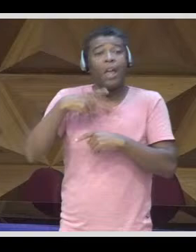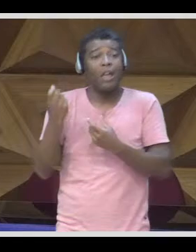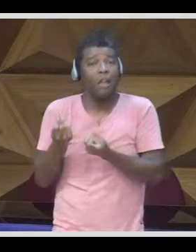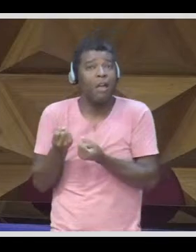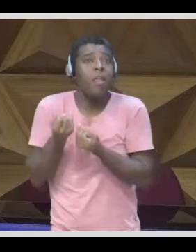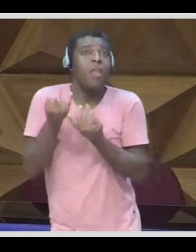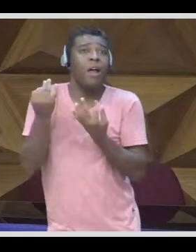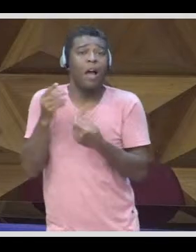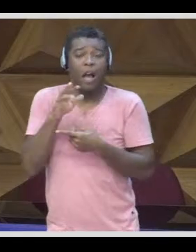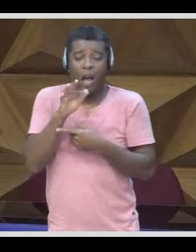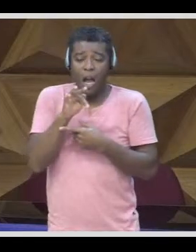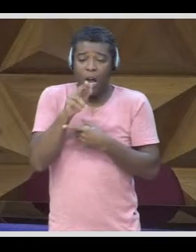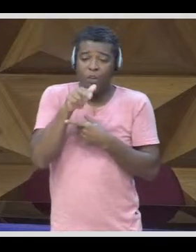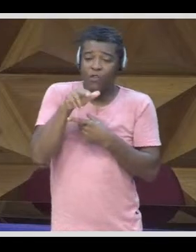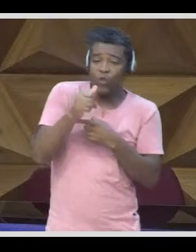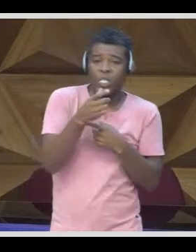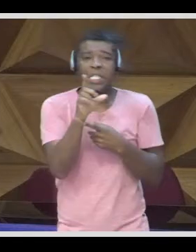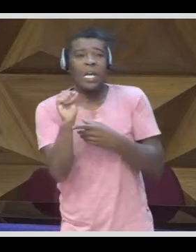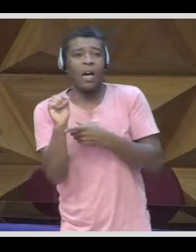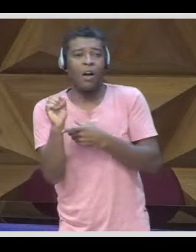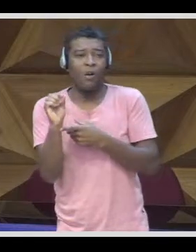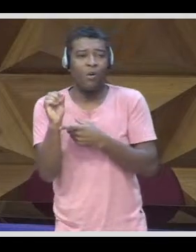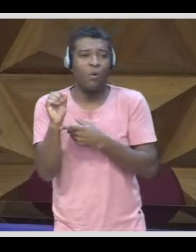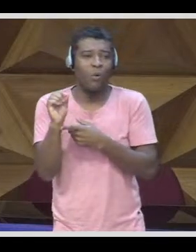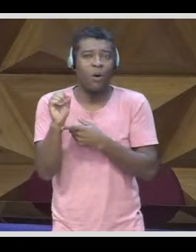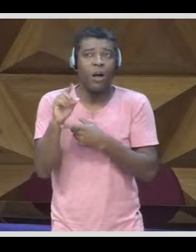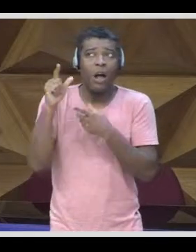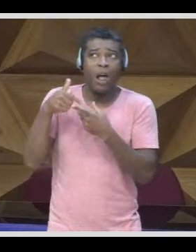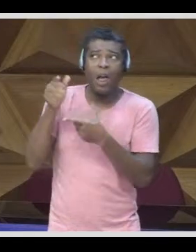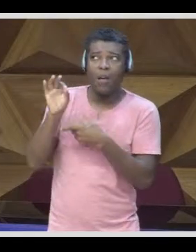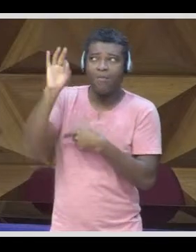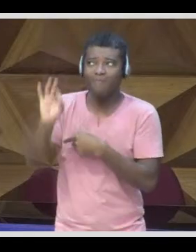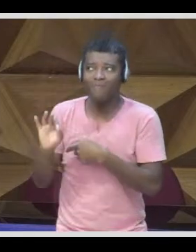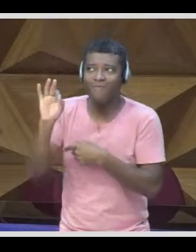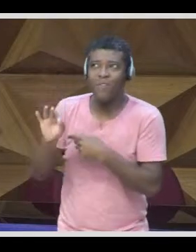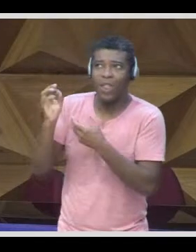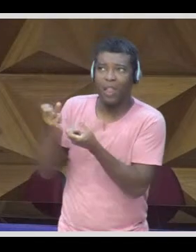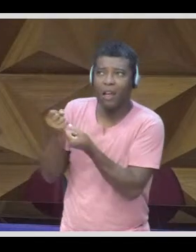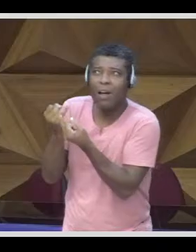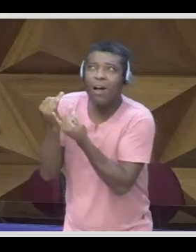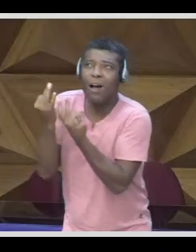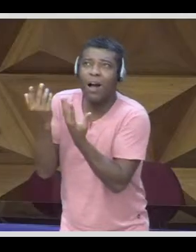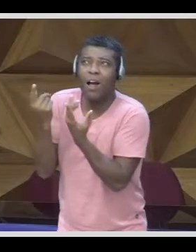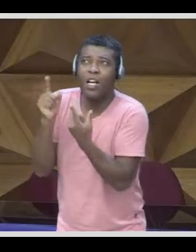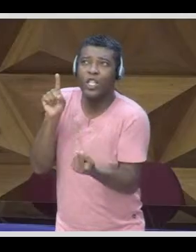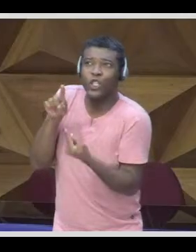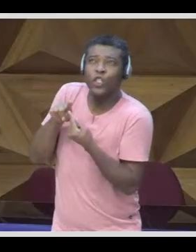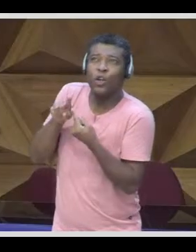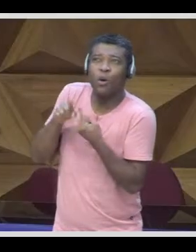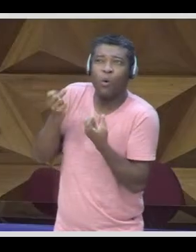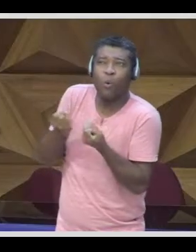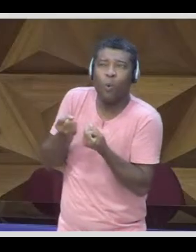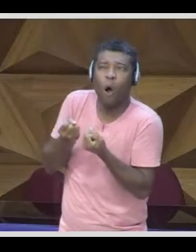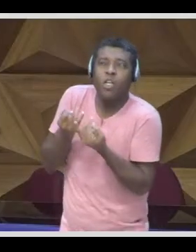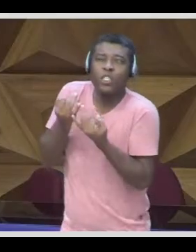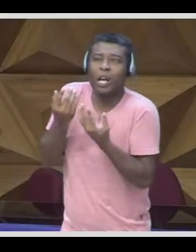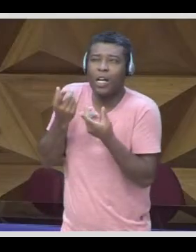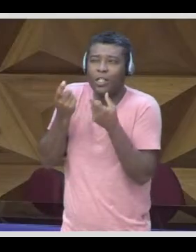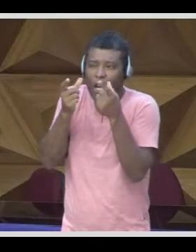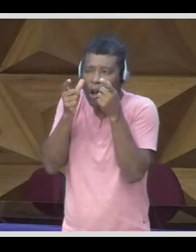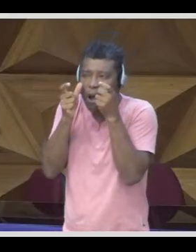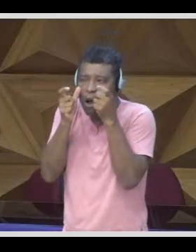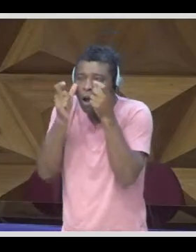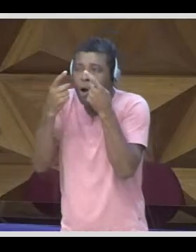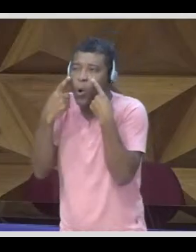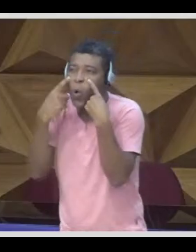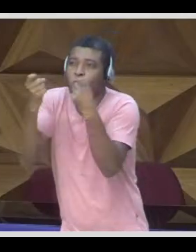or the degree of stimulus with the curiosity level, which he called like a hedonic value, a level of pleasure